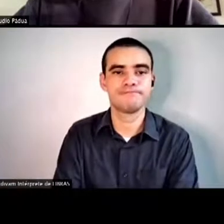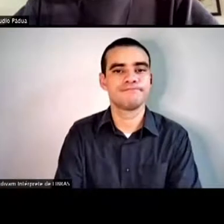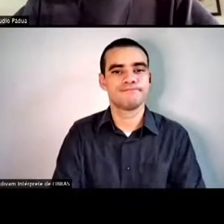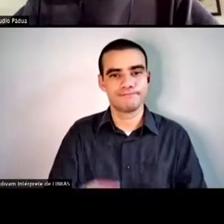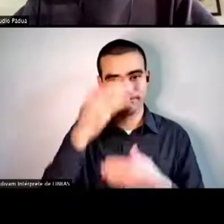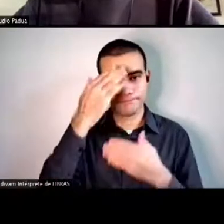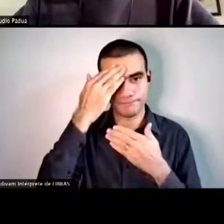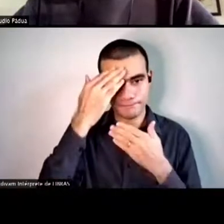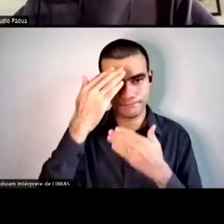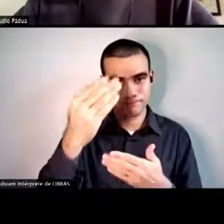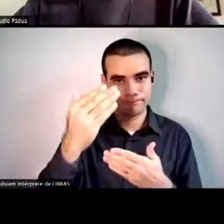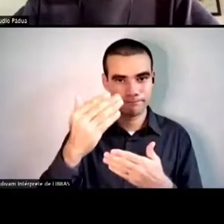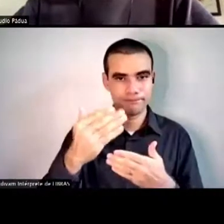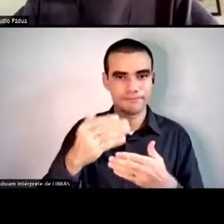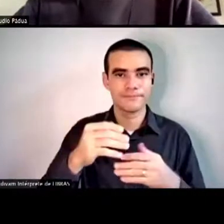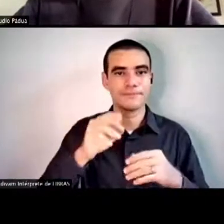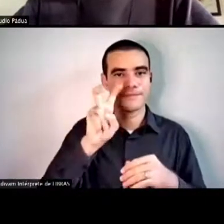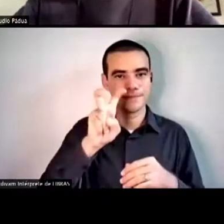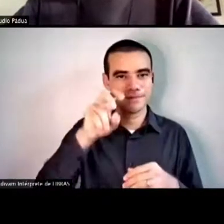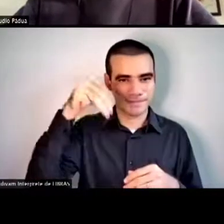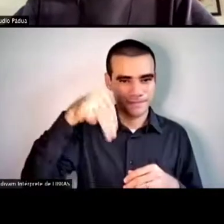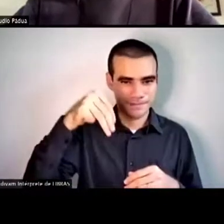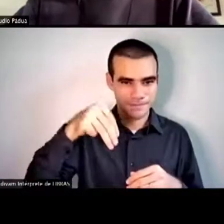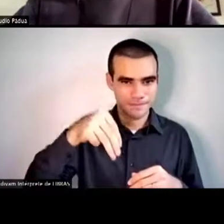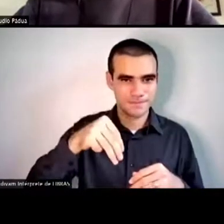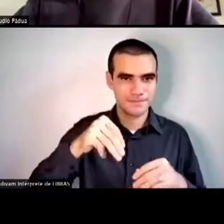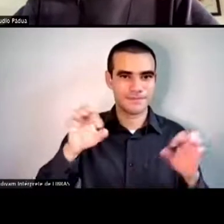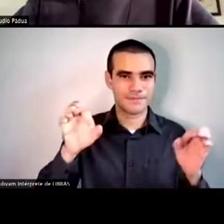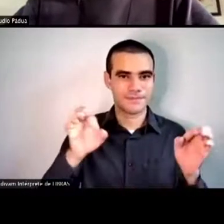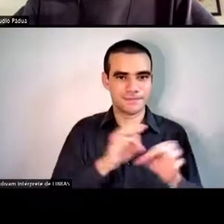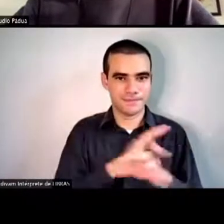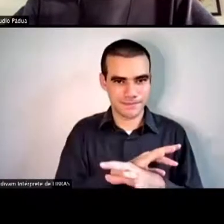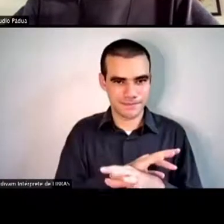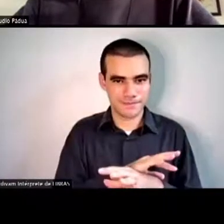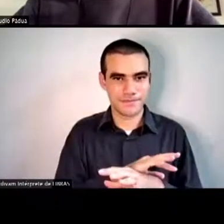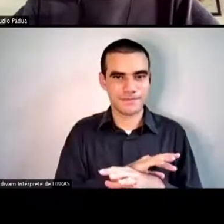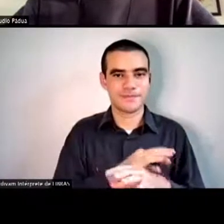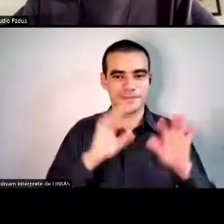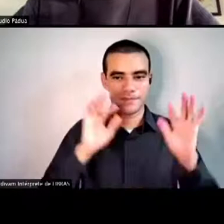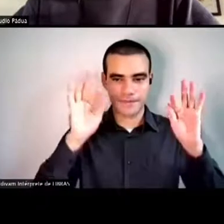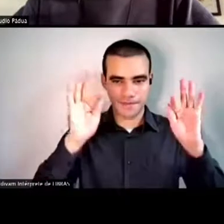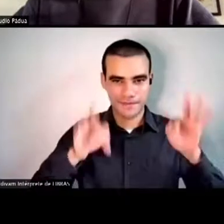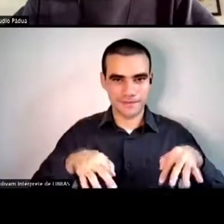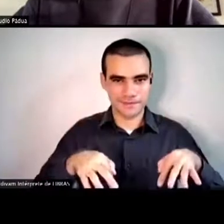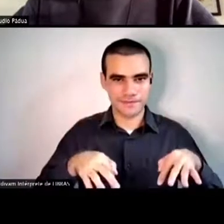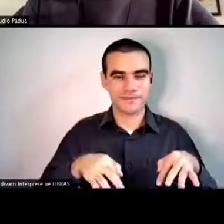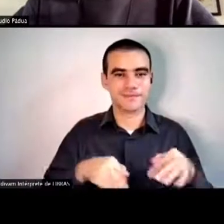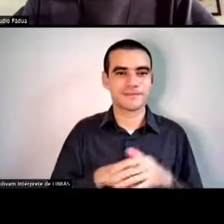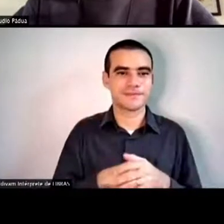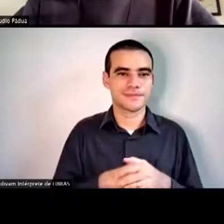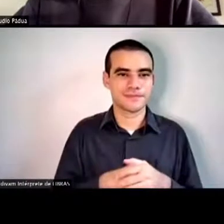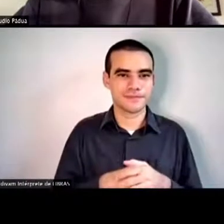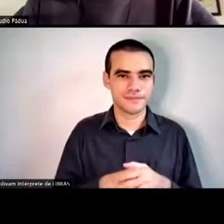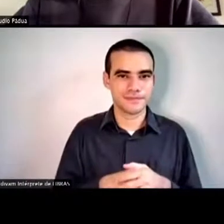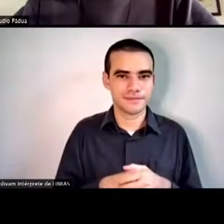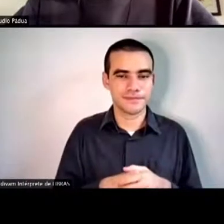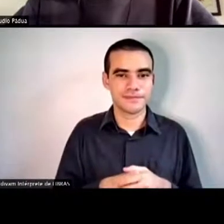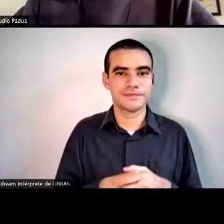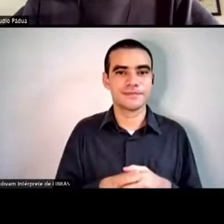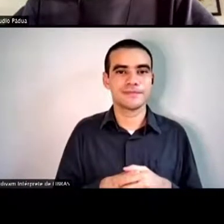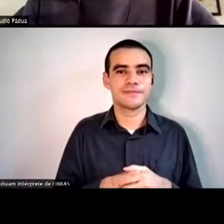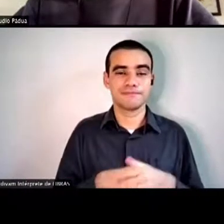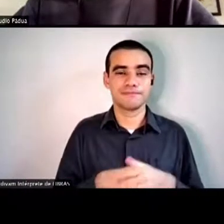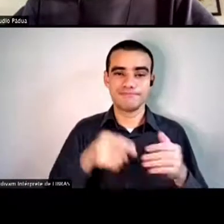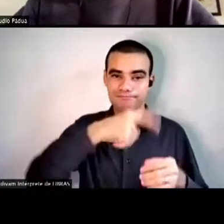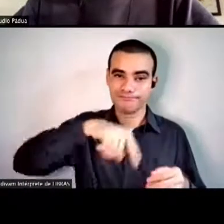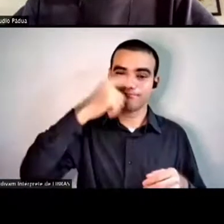Thank you. Thank you very much. We are going to the last 5 minutes of our panel. So unfortunately, we have to close.